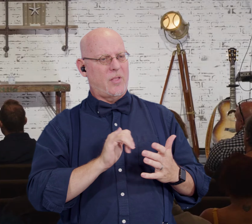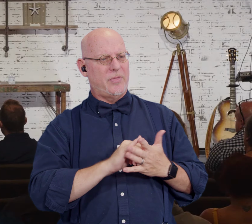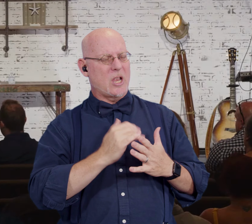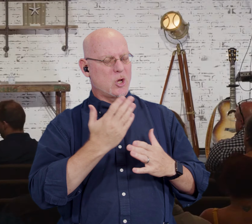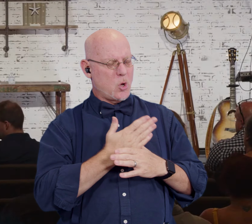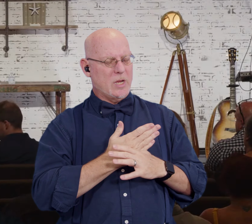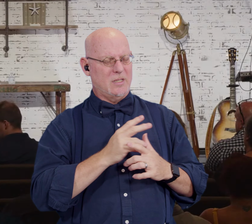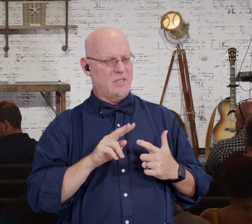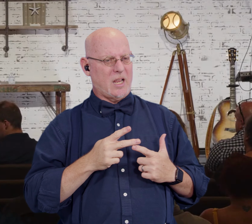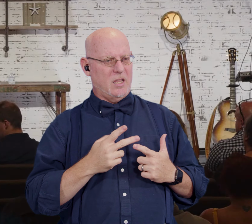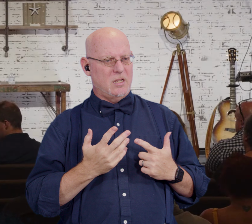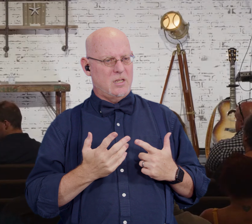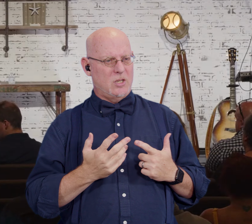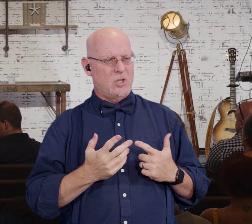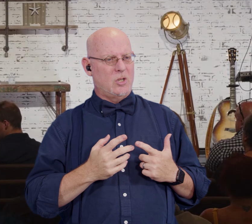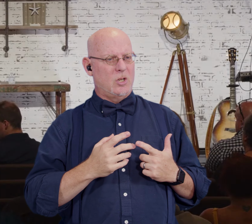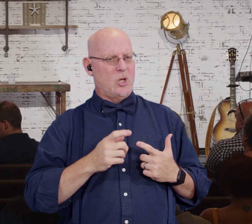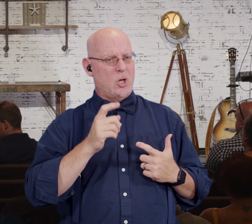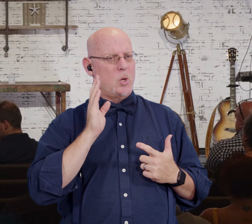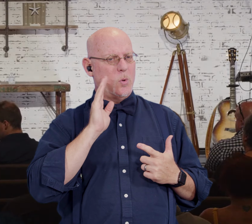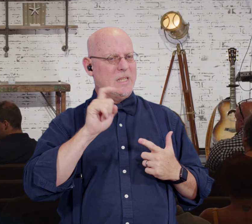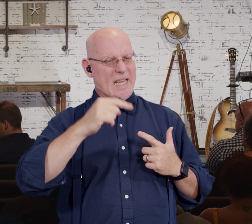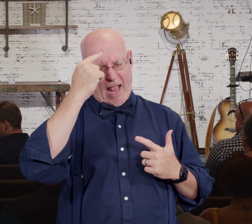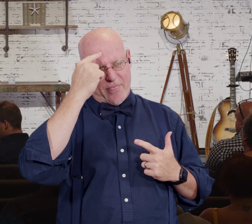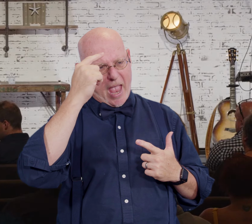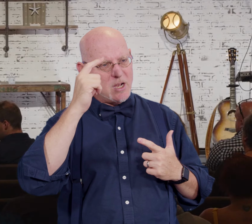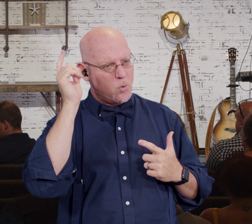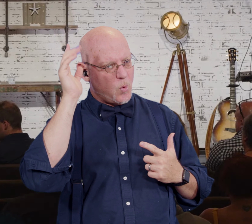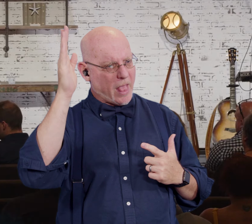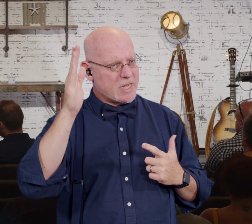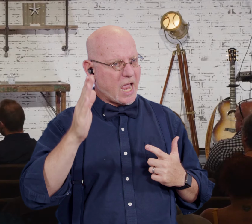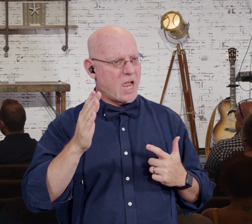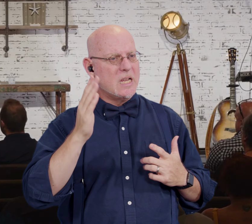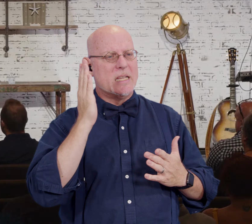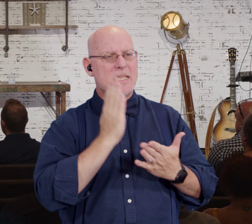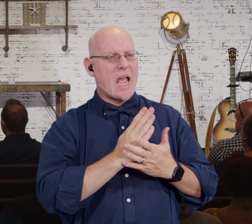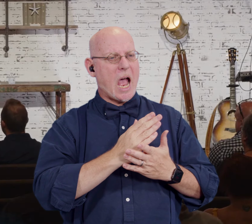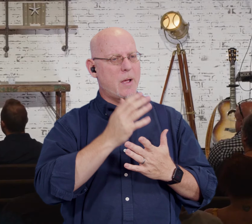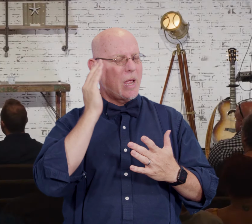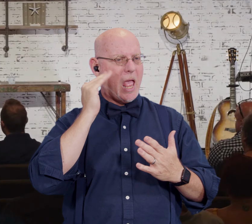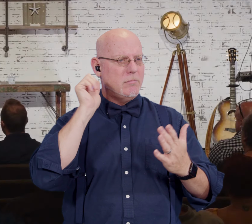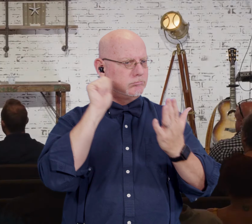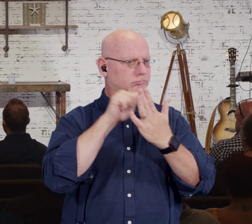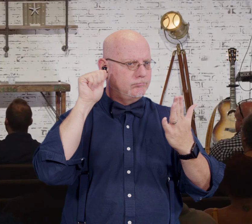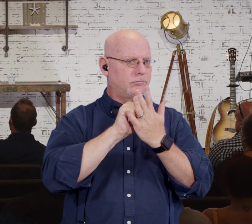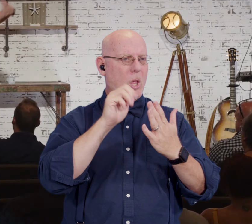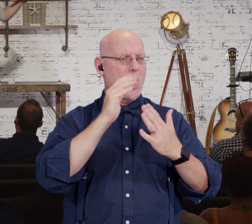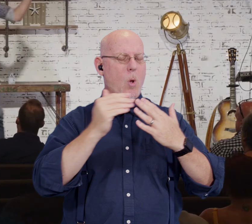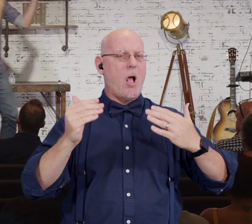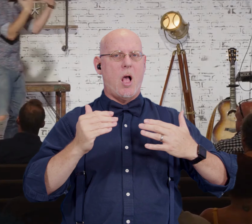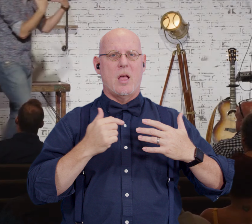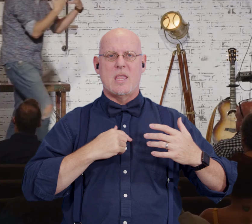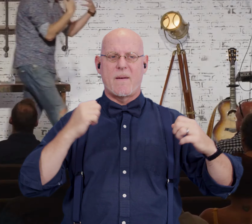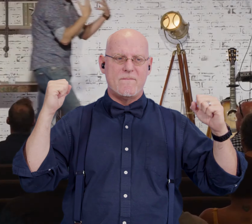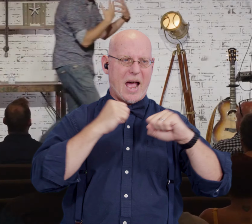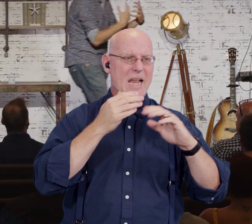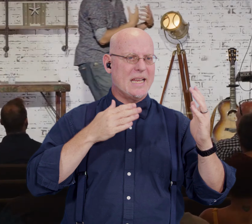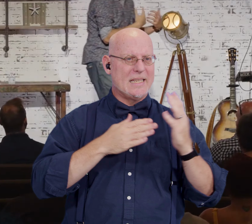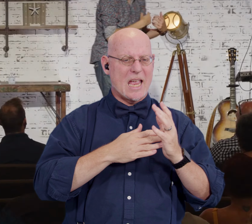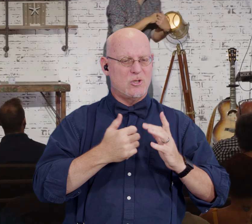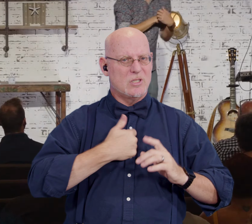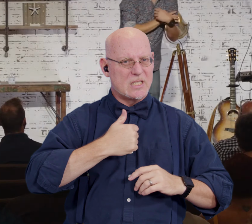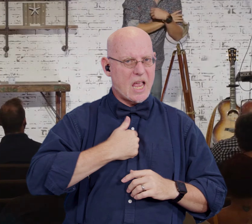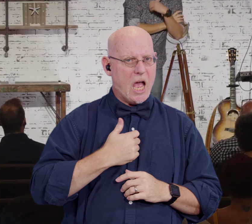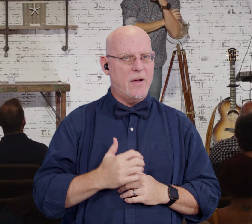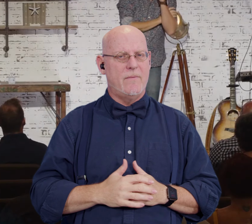all, that's annoying. Secondly, you're gonna need that one day. Like, stop slamming your head against the wall. This is violence against